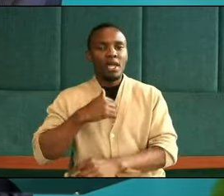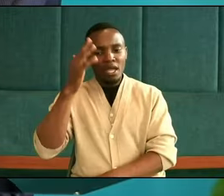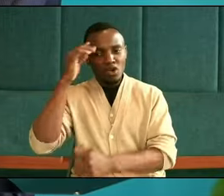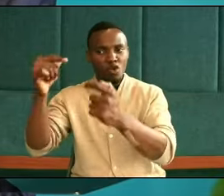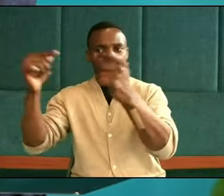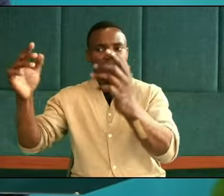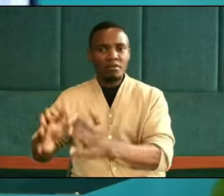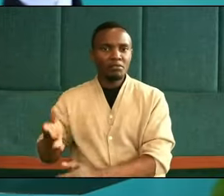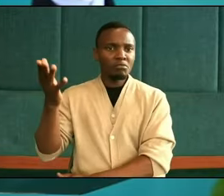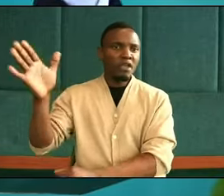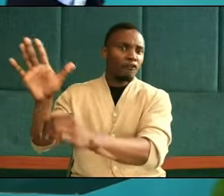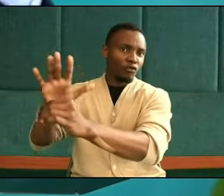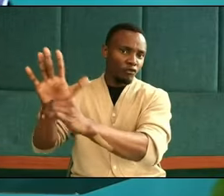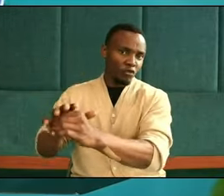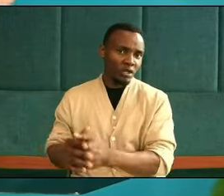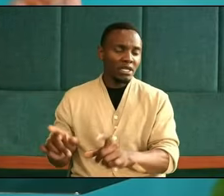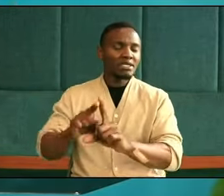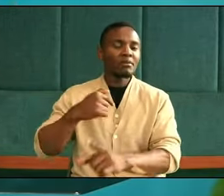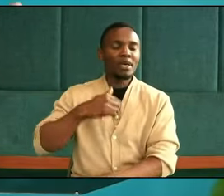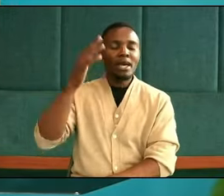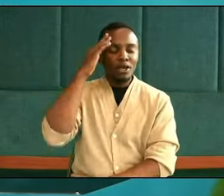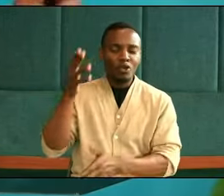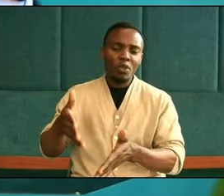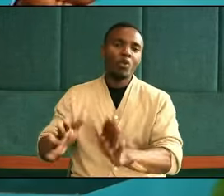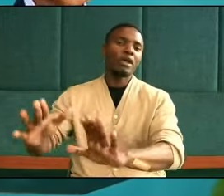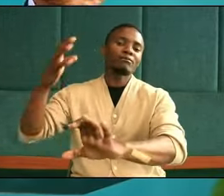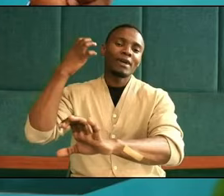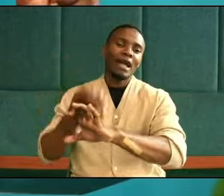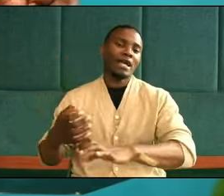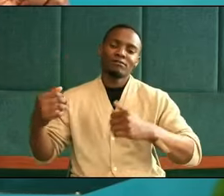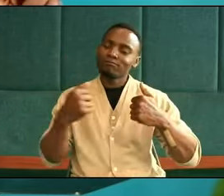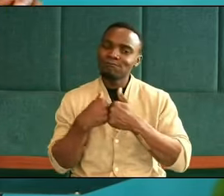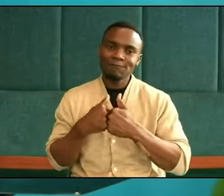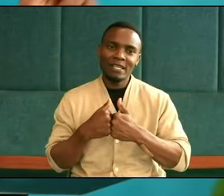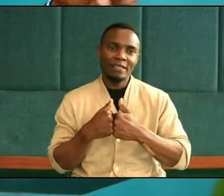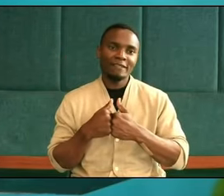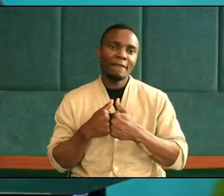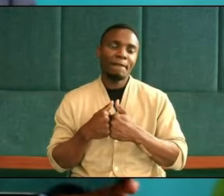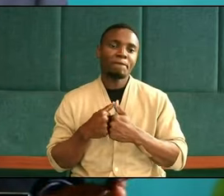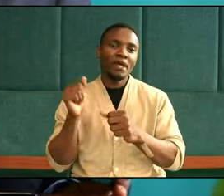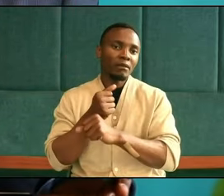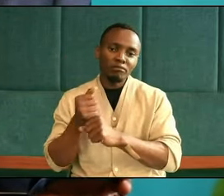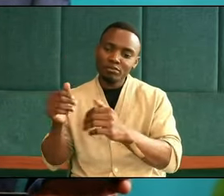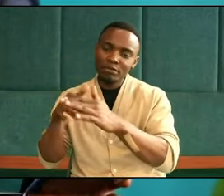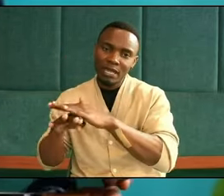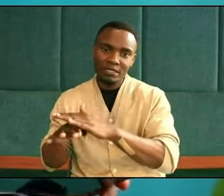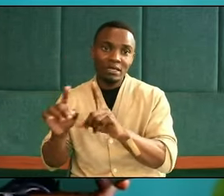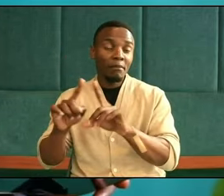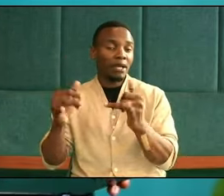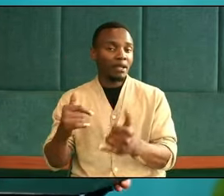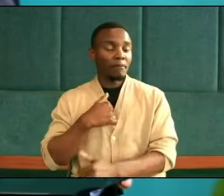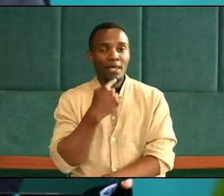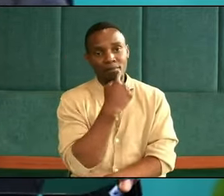in the north. I know the terrain is rugged and difficult to traverse. But I'm